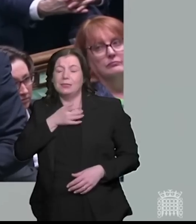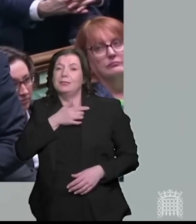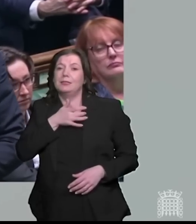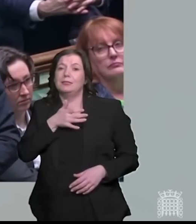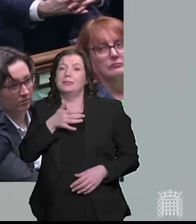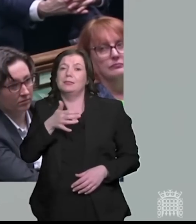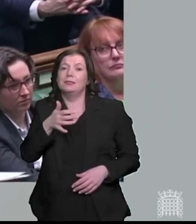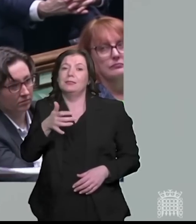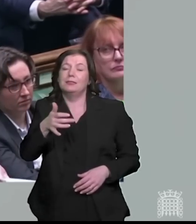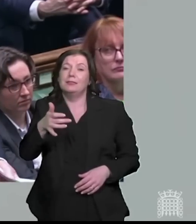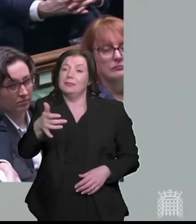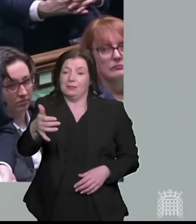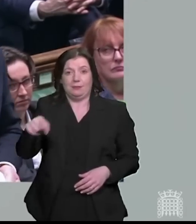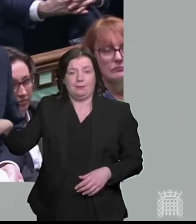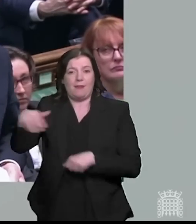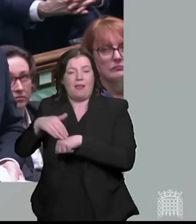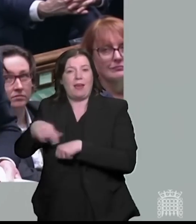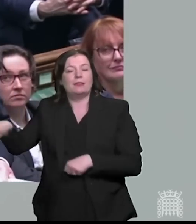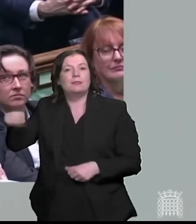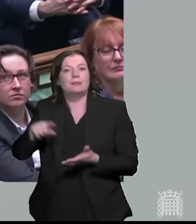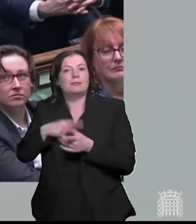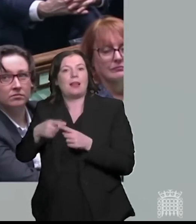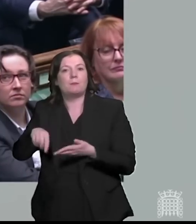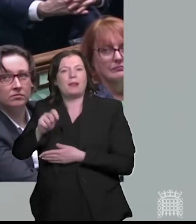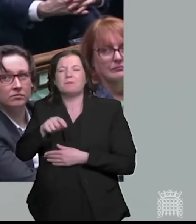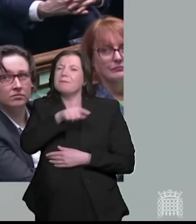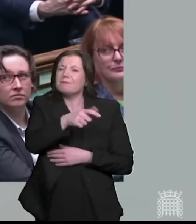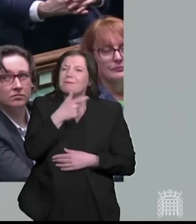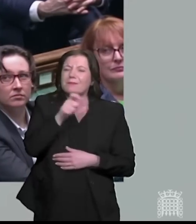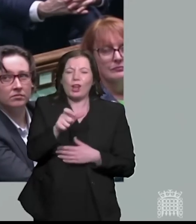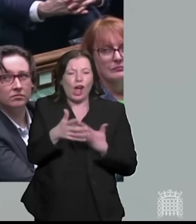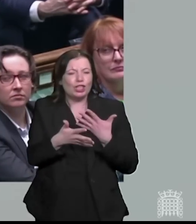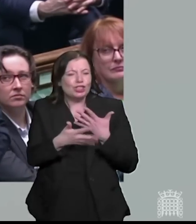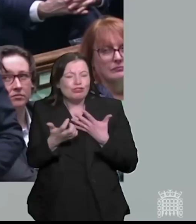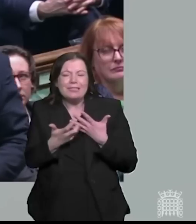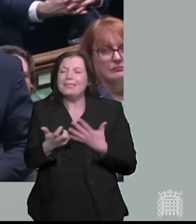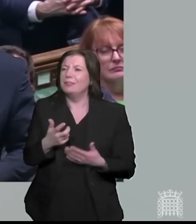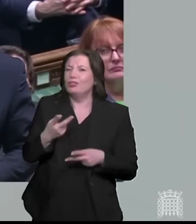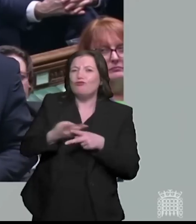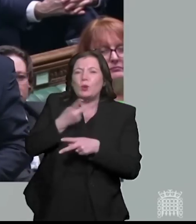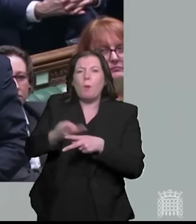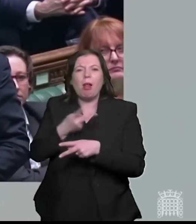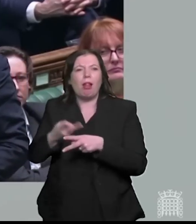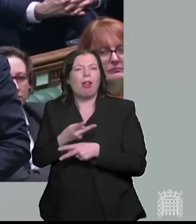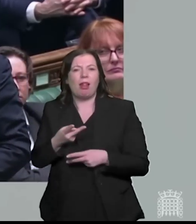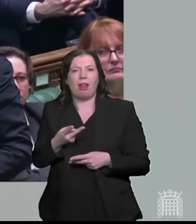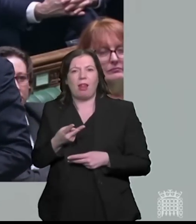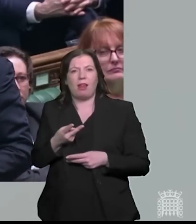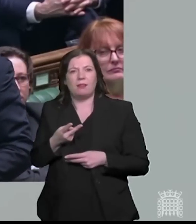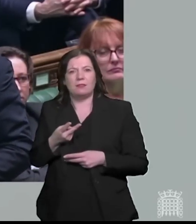the taxpayer. But here's the rub when they call it green or renewable. Allowing 1 or